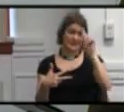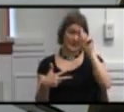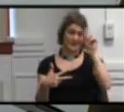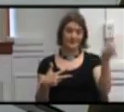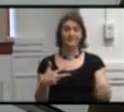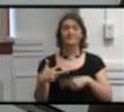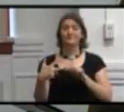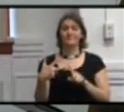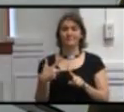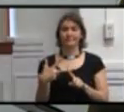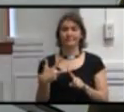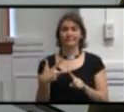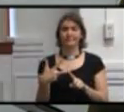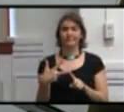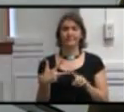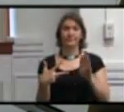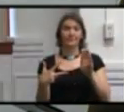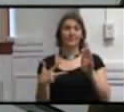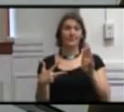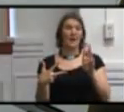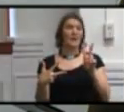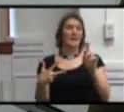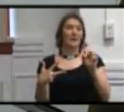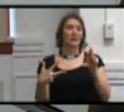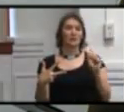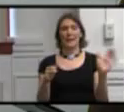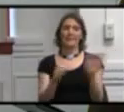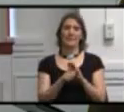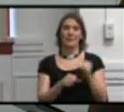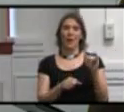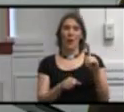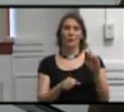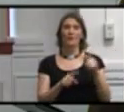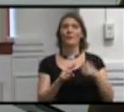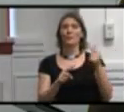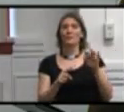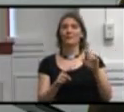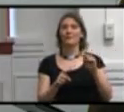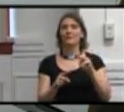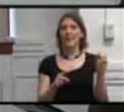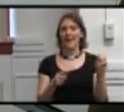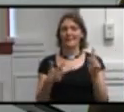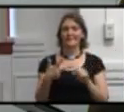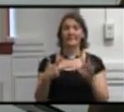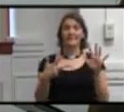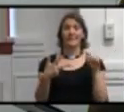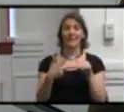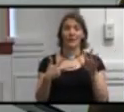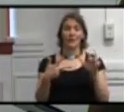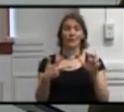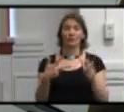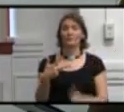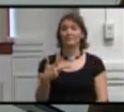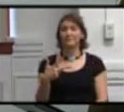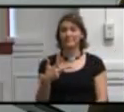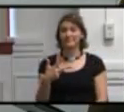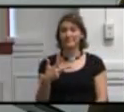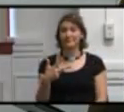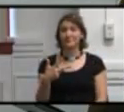$4,594.54. And one from Vassar's Complete Auto Service, Greenfield, Massachusetts, in the amount of